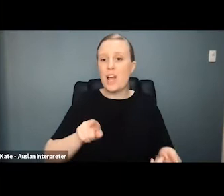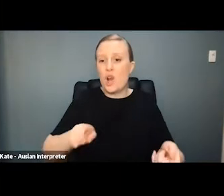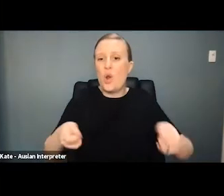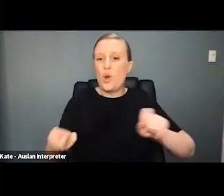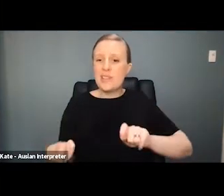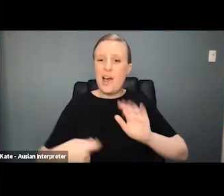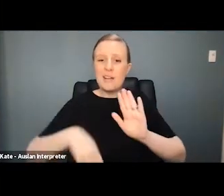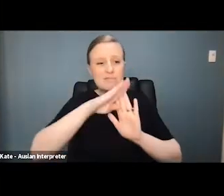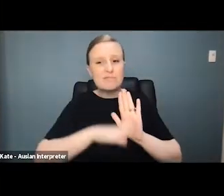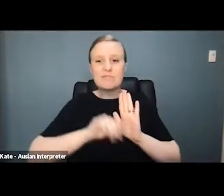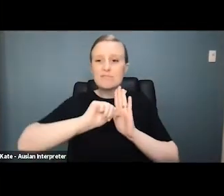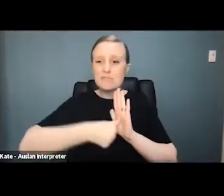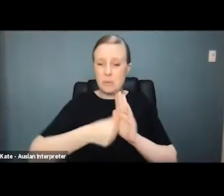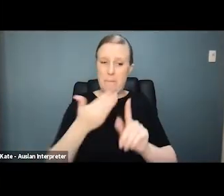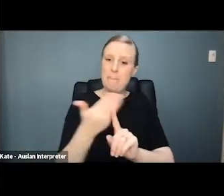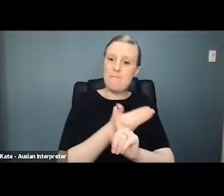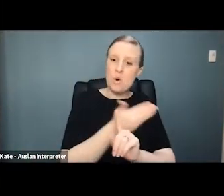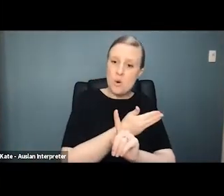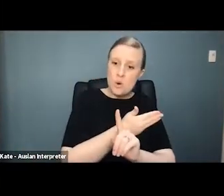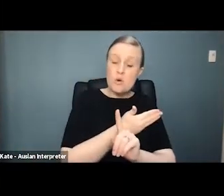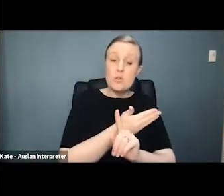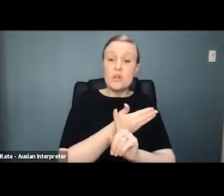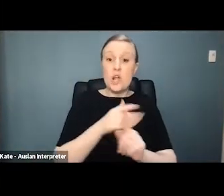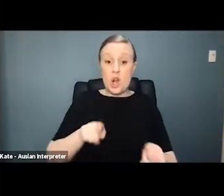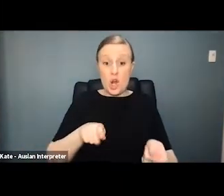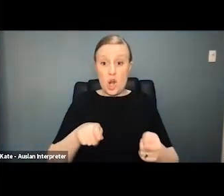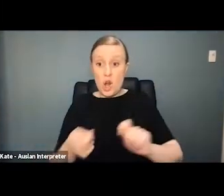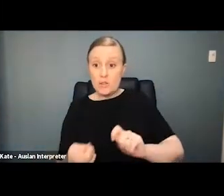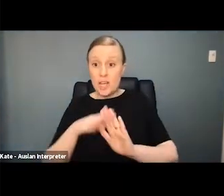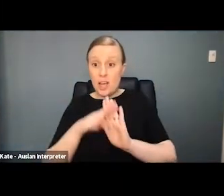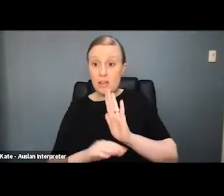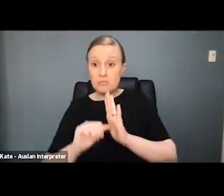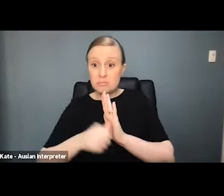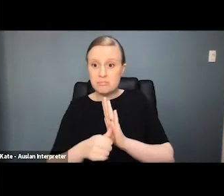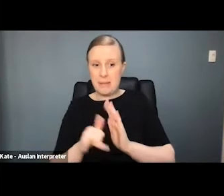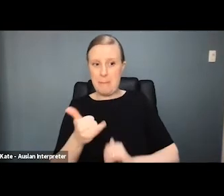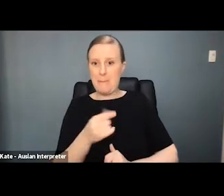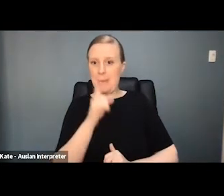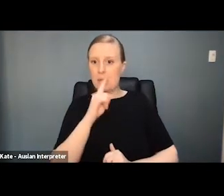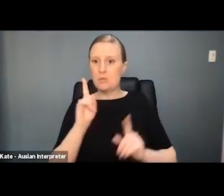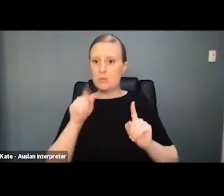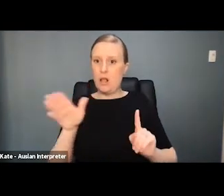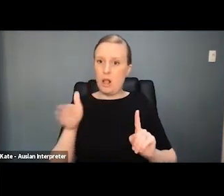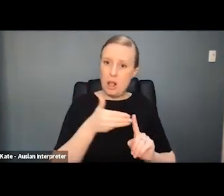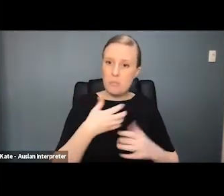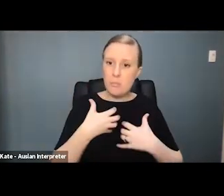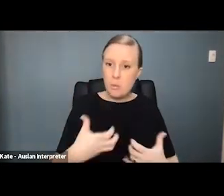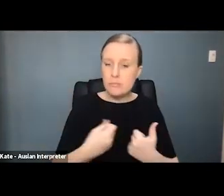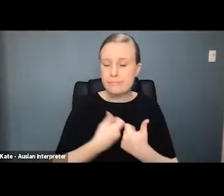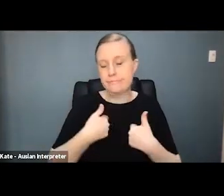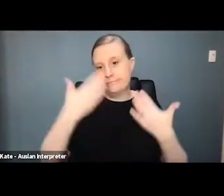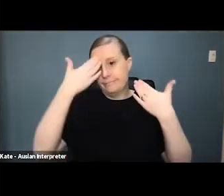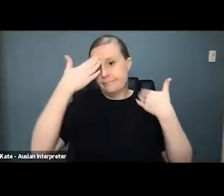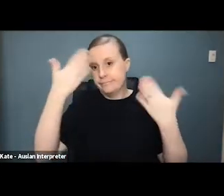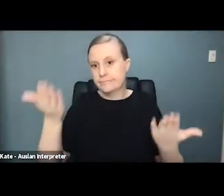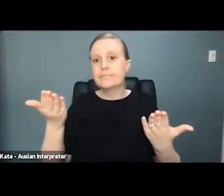of impacts on drug markets and drug use that were not detected in our surveys. As Michael